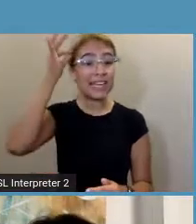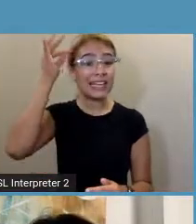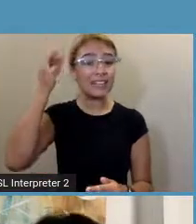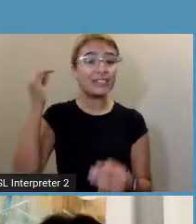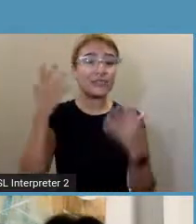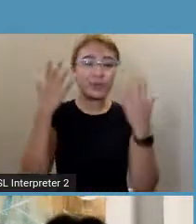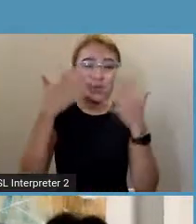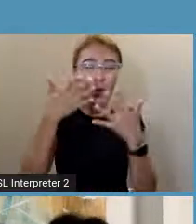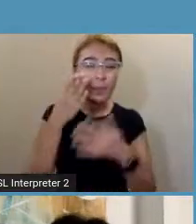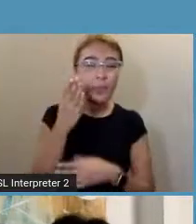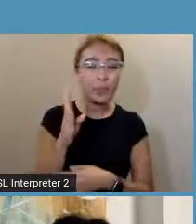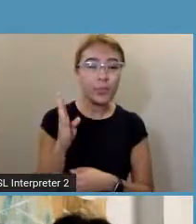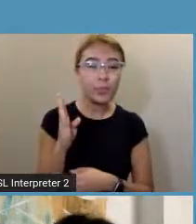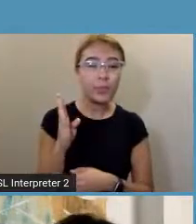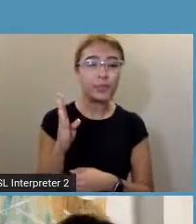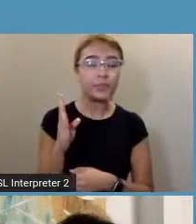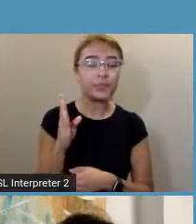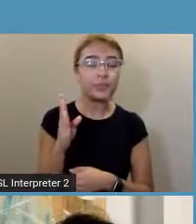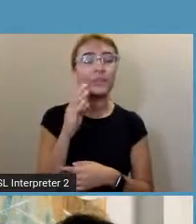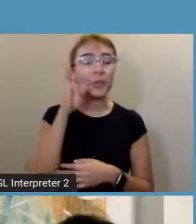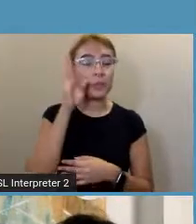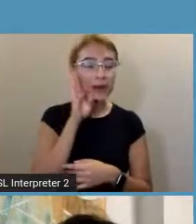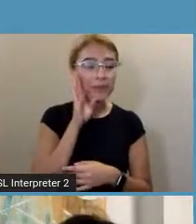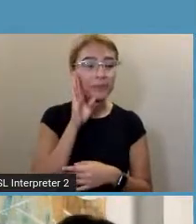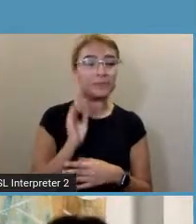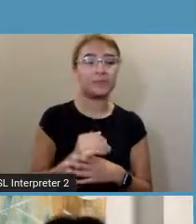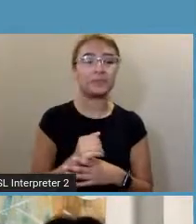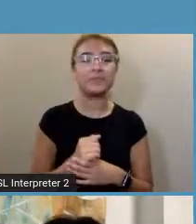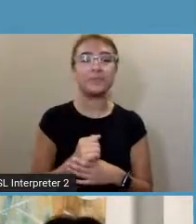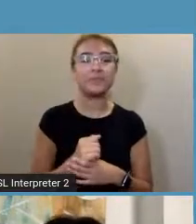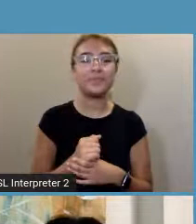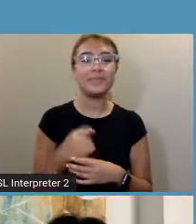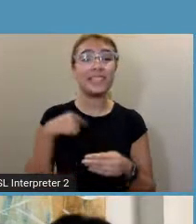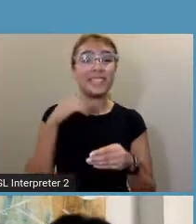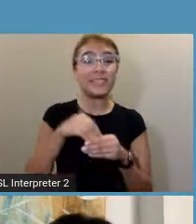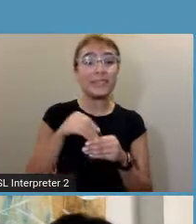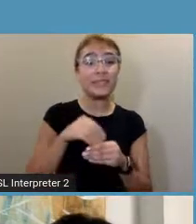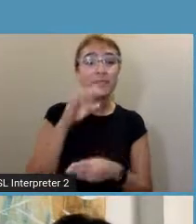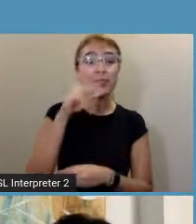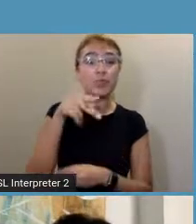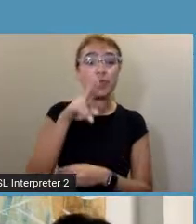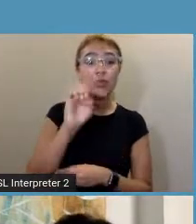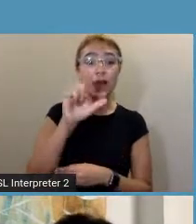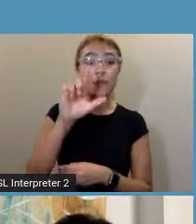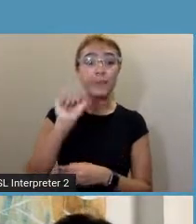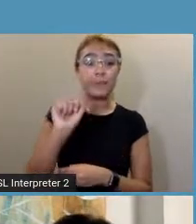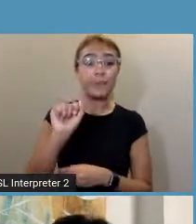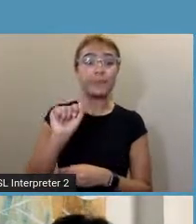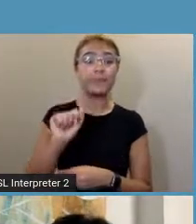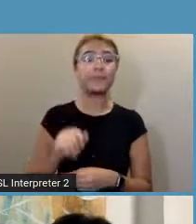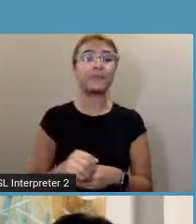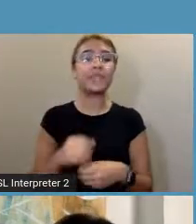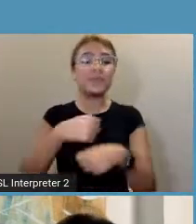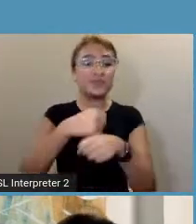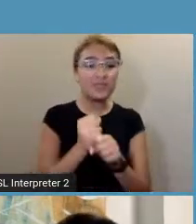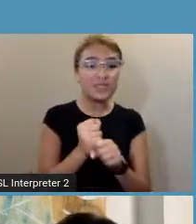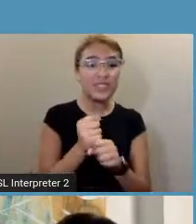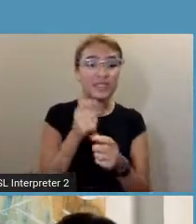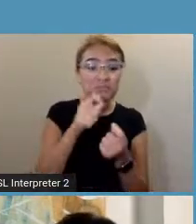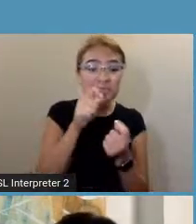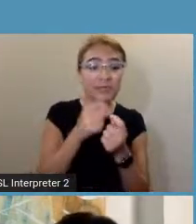dark brown. I live in Puebla, Mexico currently. Puebla is a city that was created specifically for